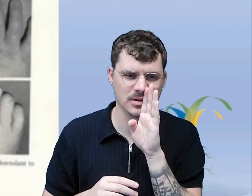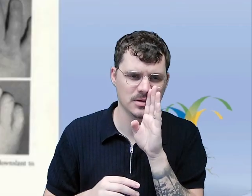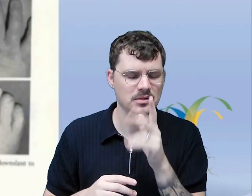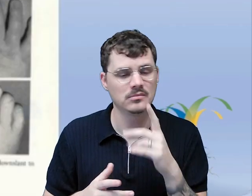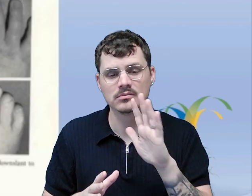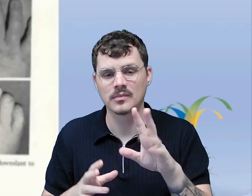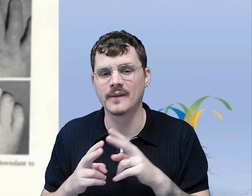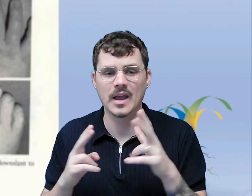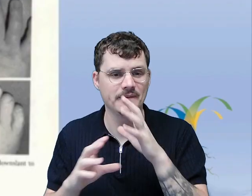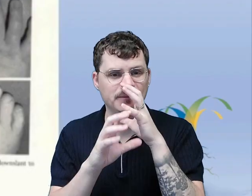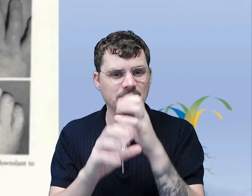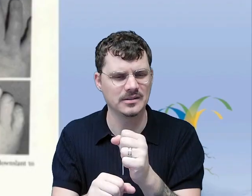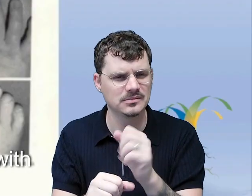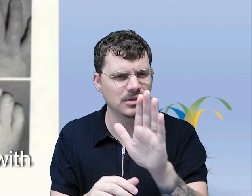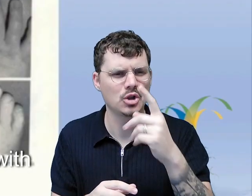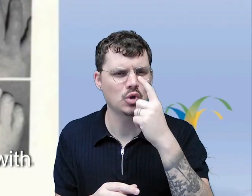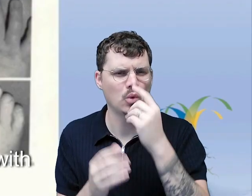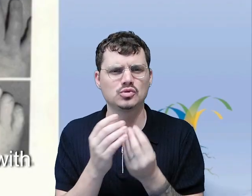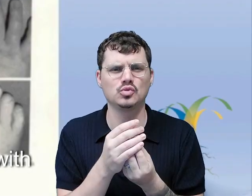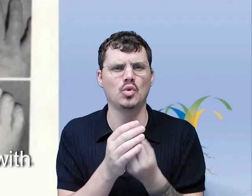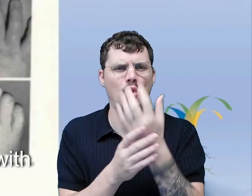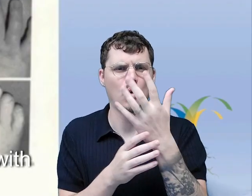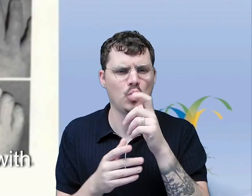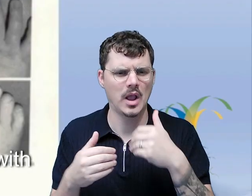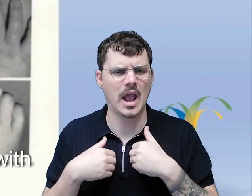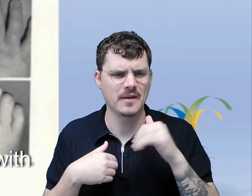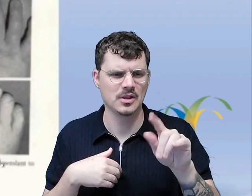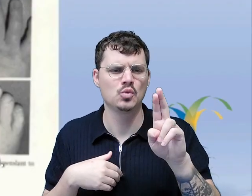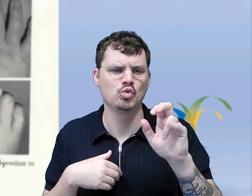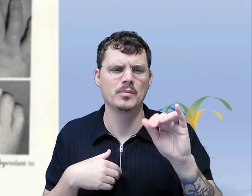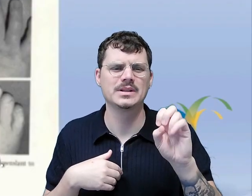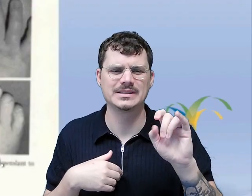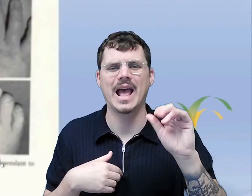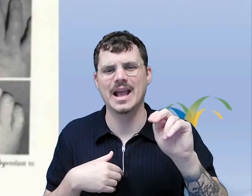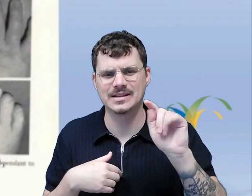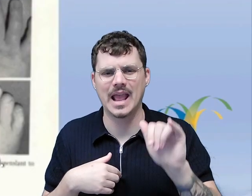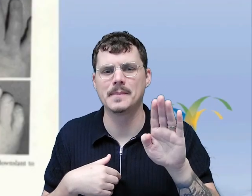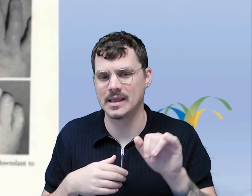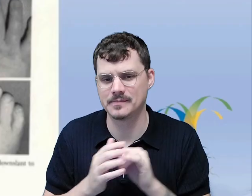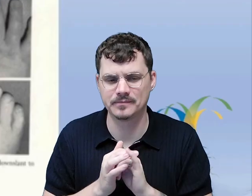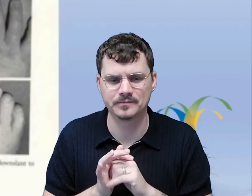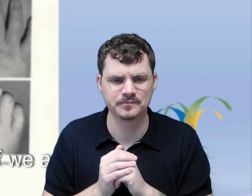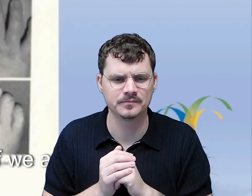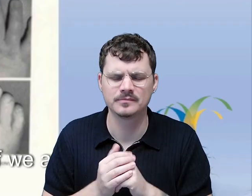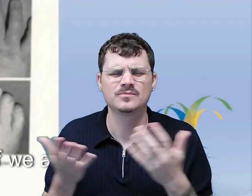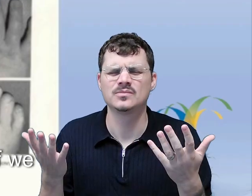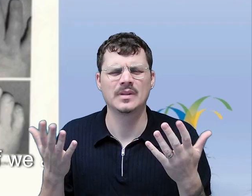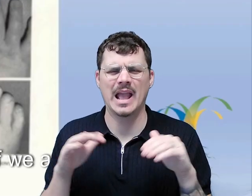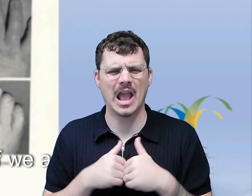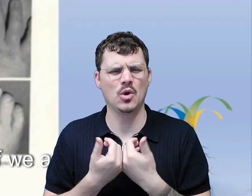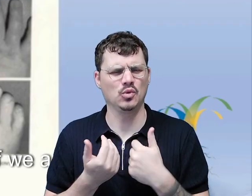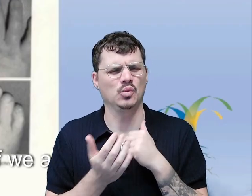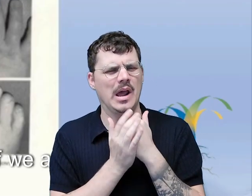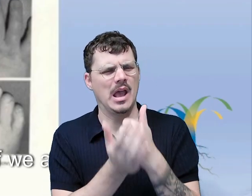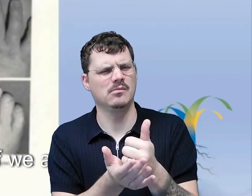side. Very fascinating nose growth pattern in people with Rubinstein-Taybi syndrome. Well, what are